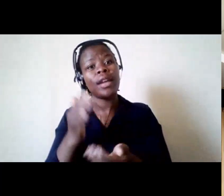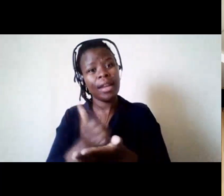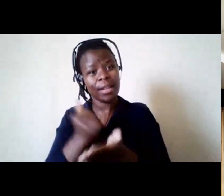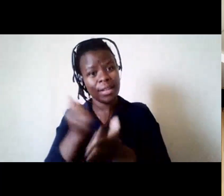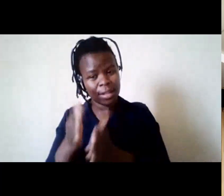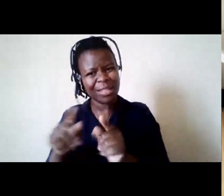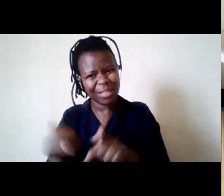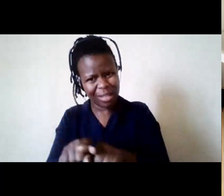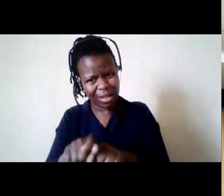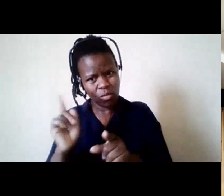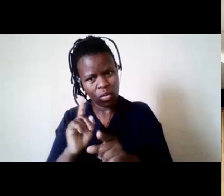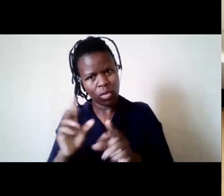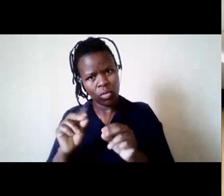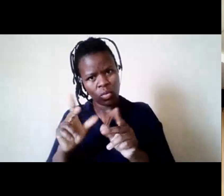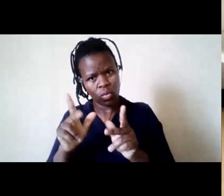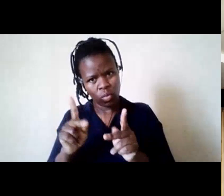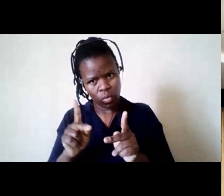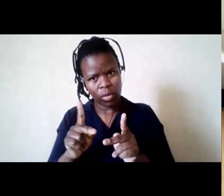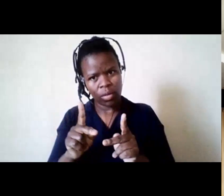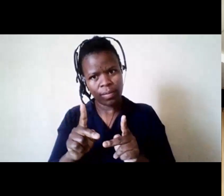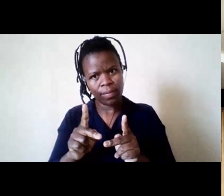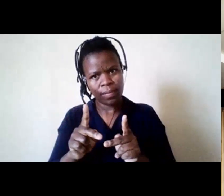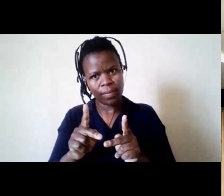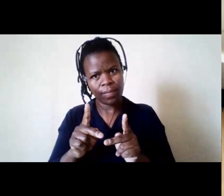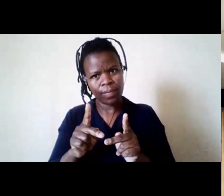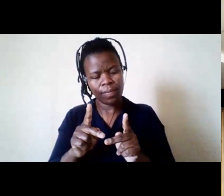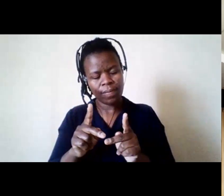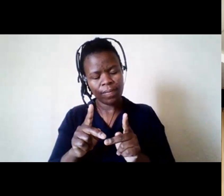that reflecting to my own